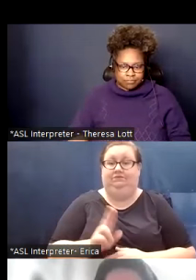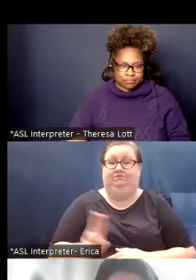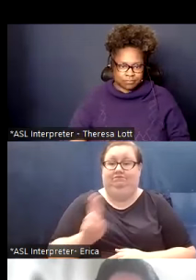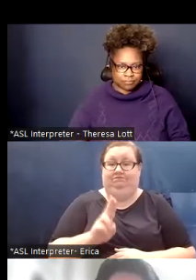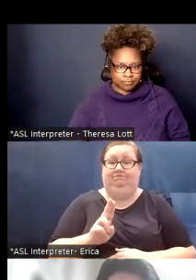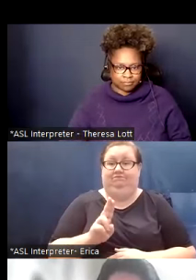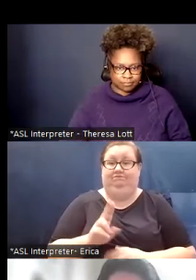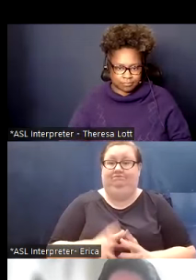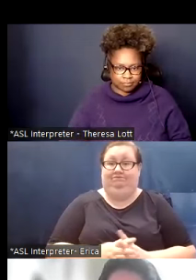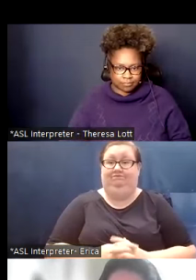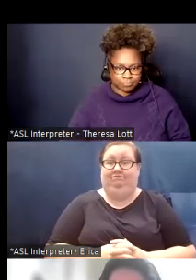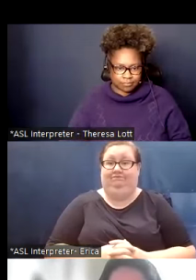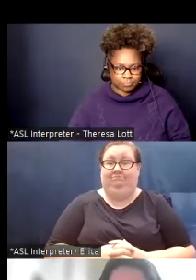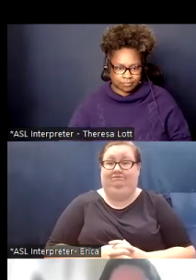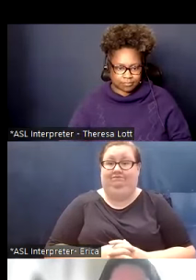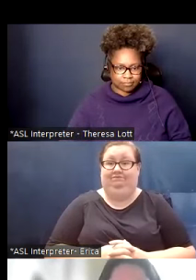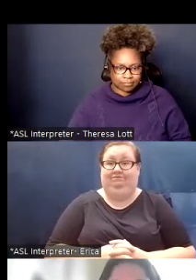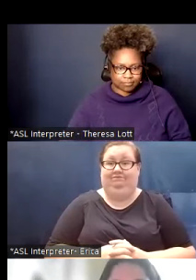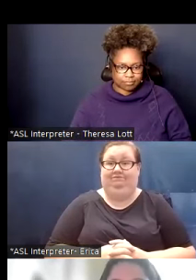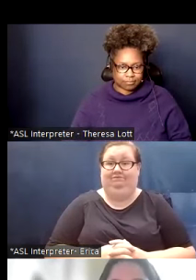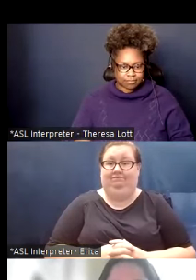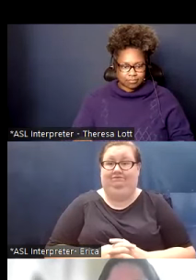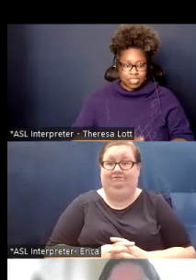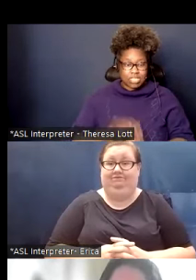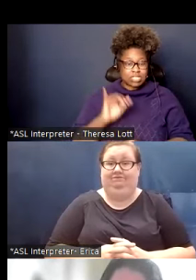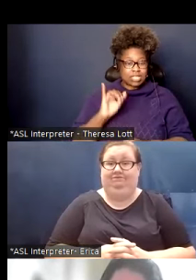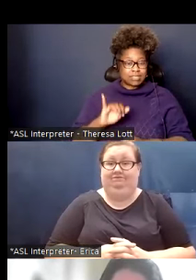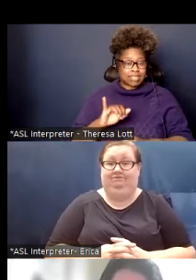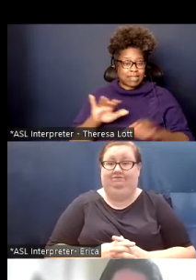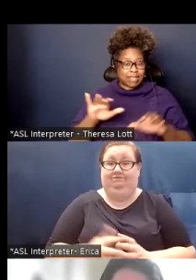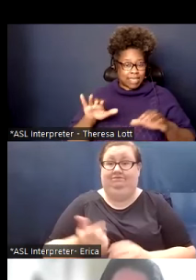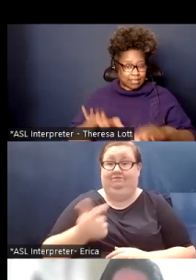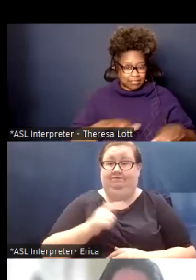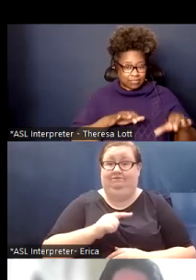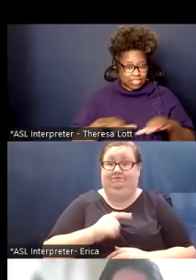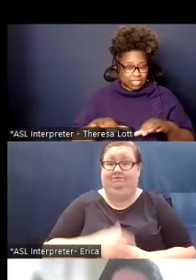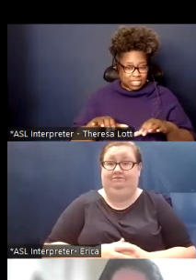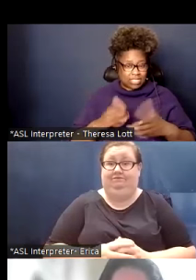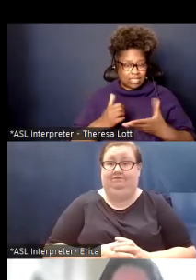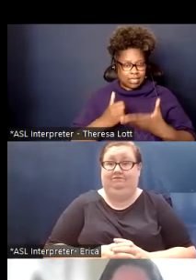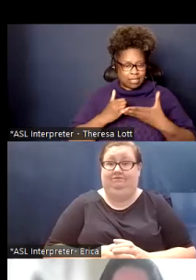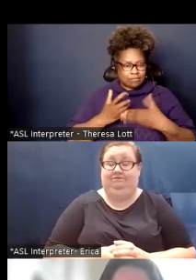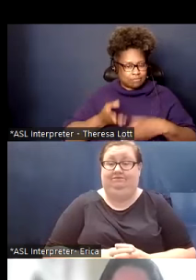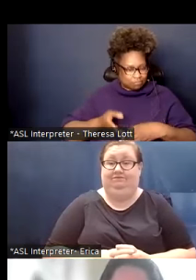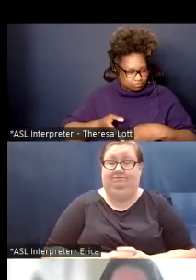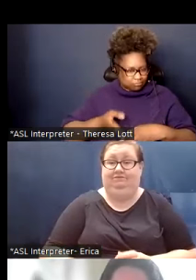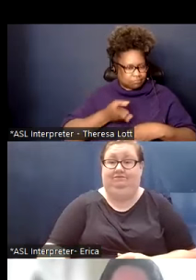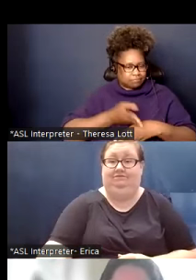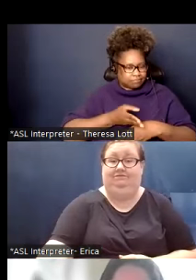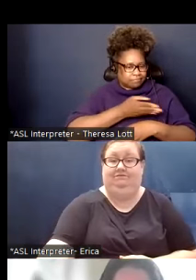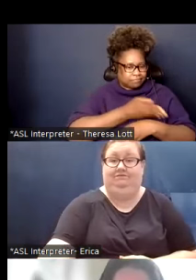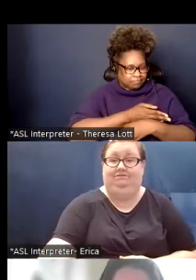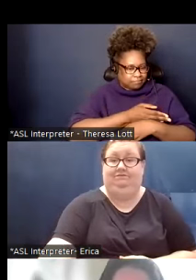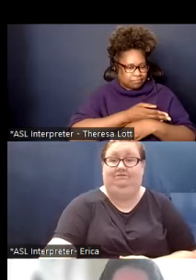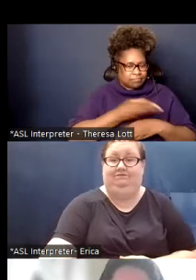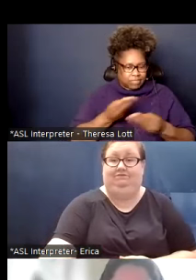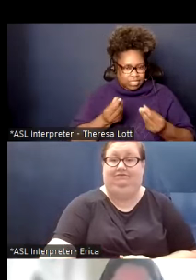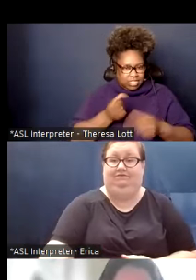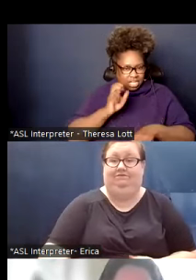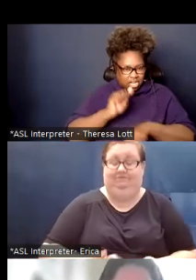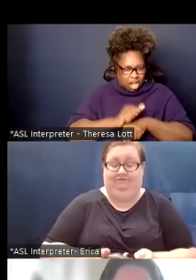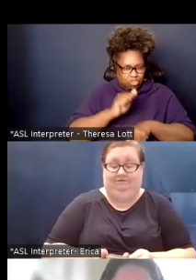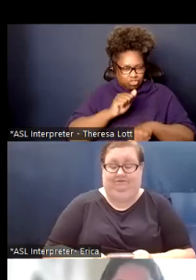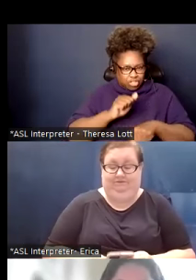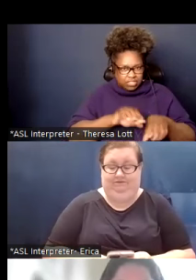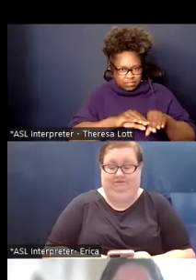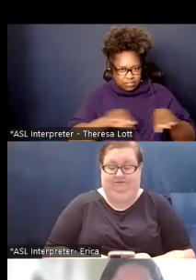All that activity has led us to a lot of impervious surface and concrete. Today, the region's cities